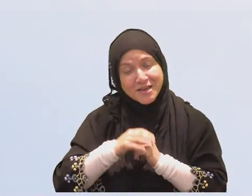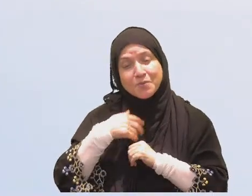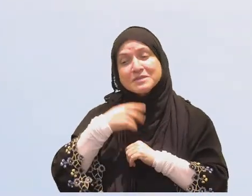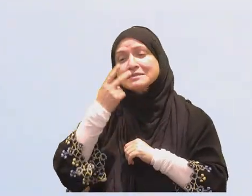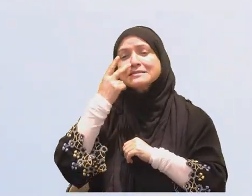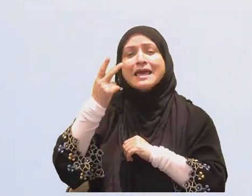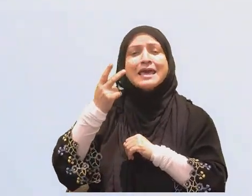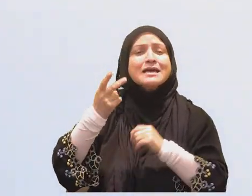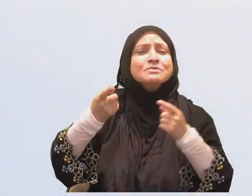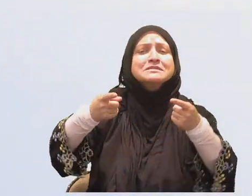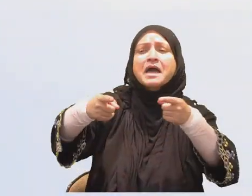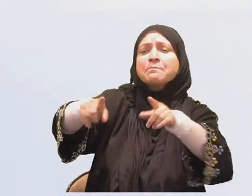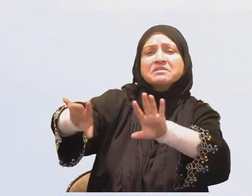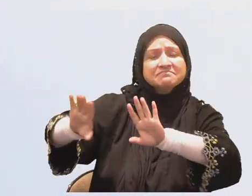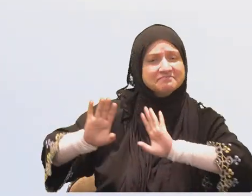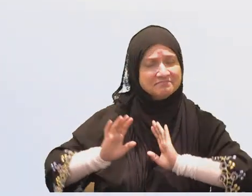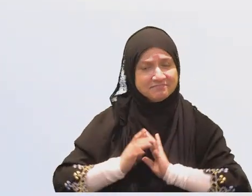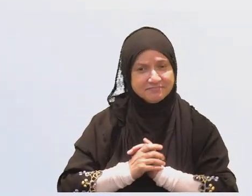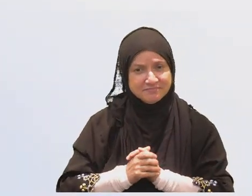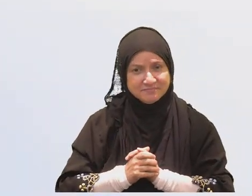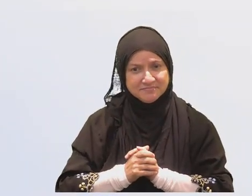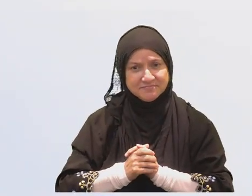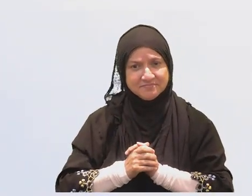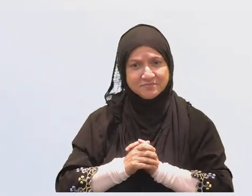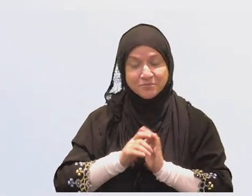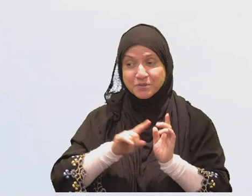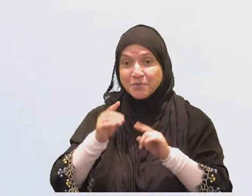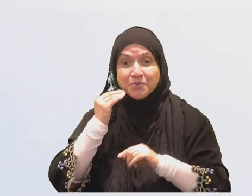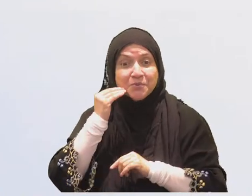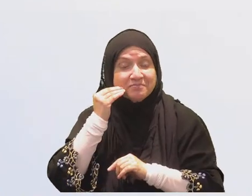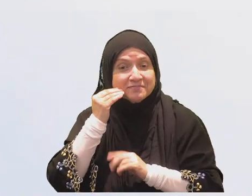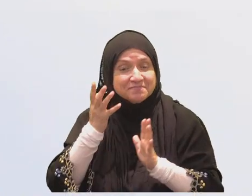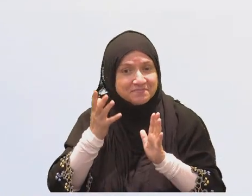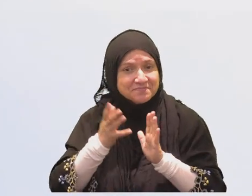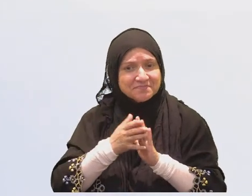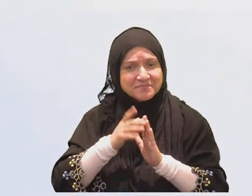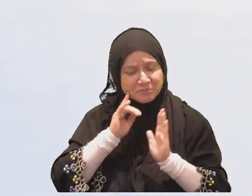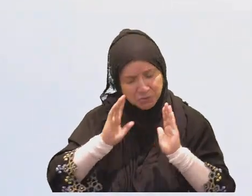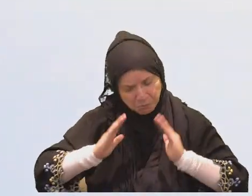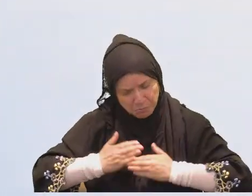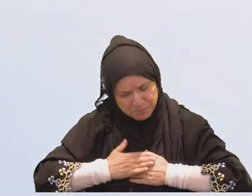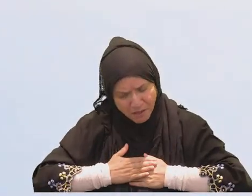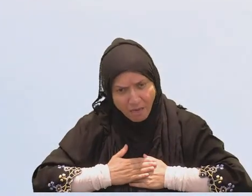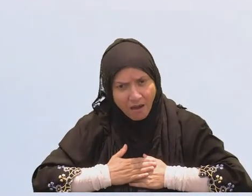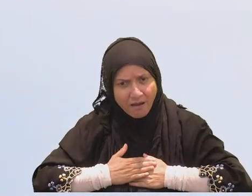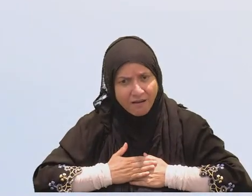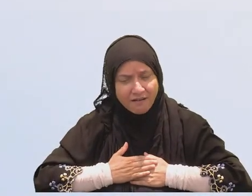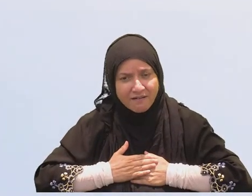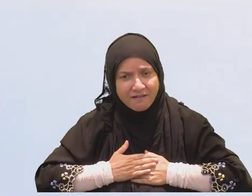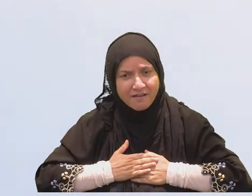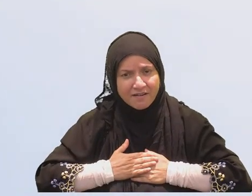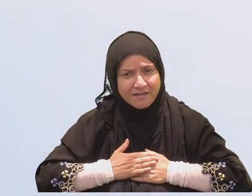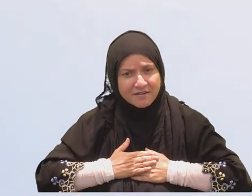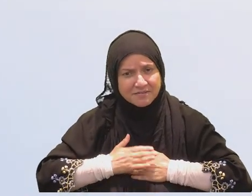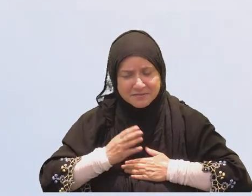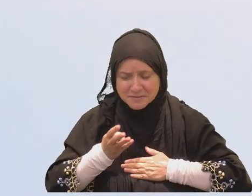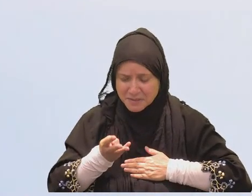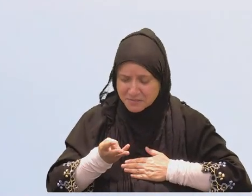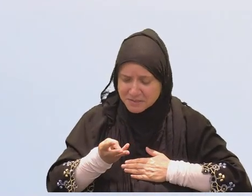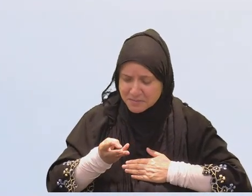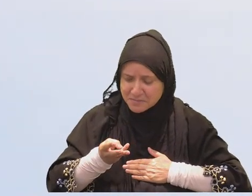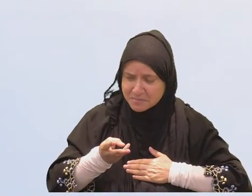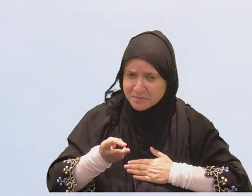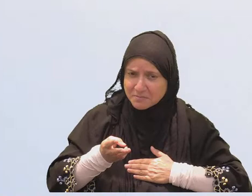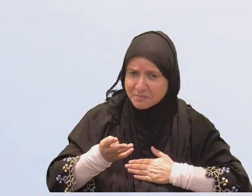Wilayhi Nushur, and we make wudu, and we pray Fajr, we read some Quran, make some dhikr, and go to work. And